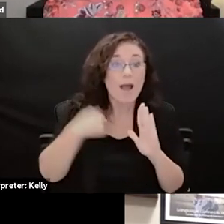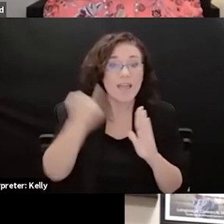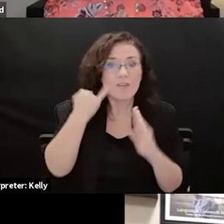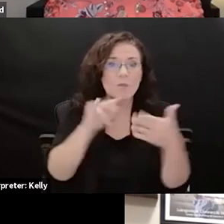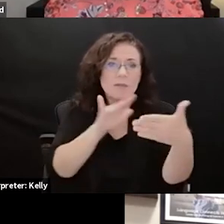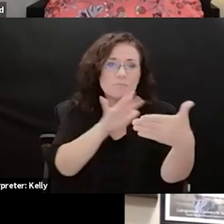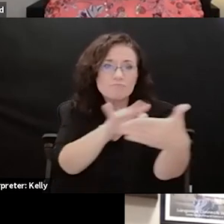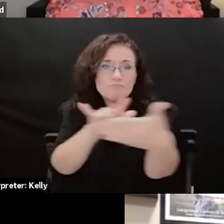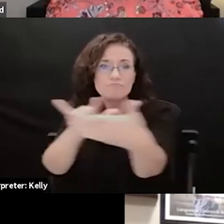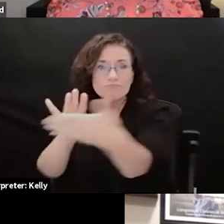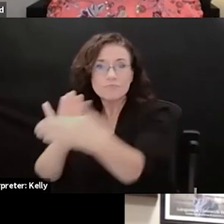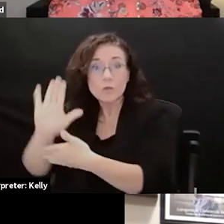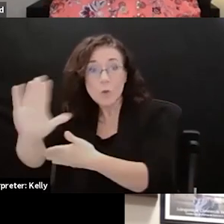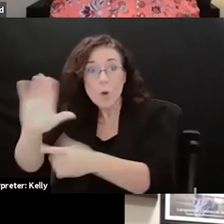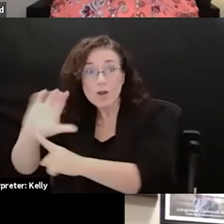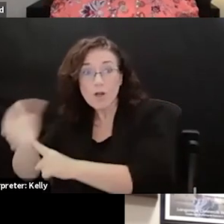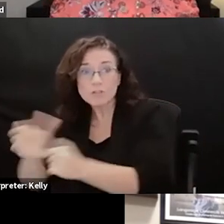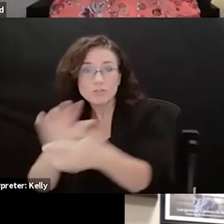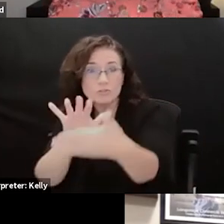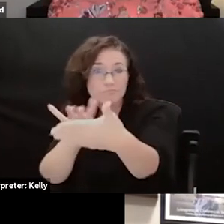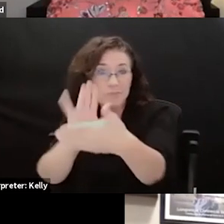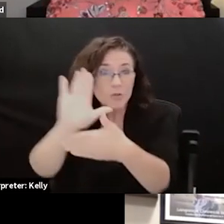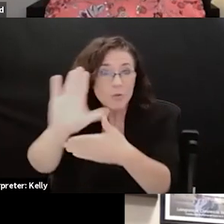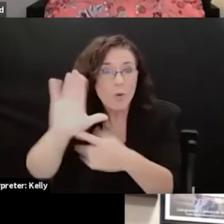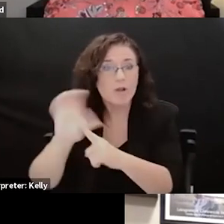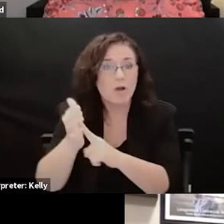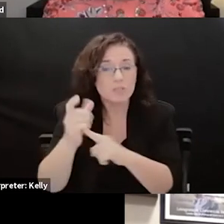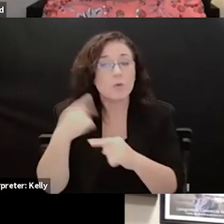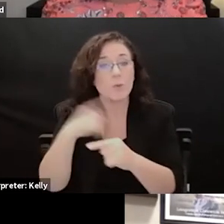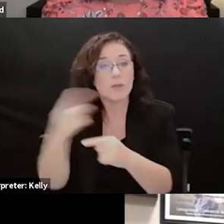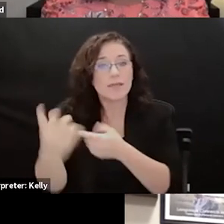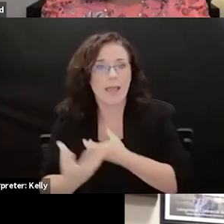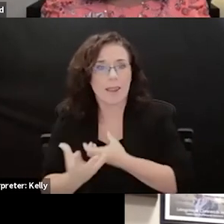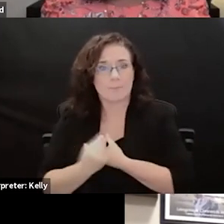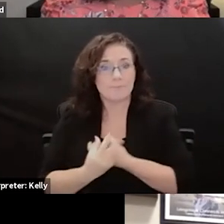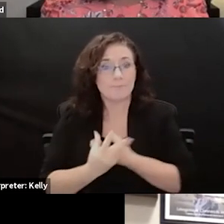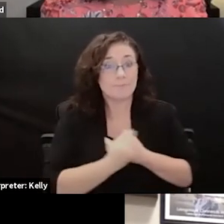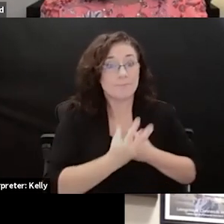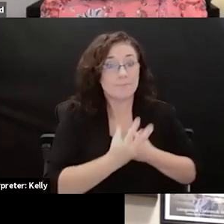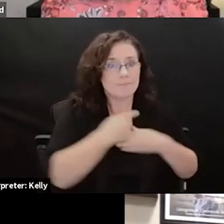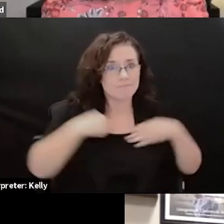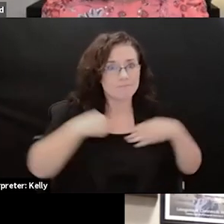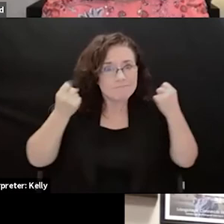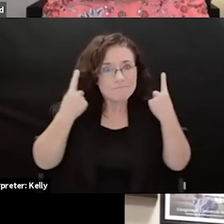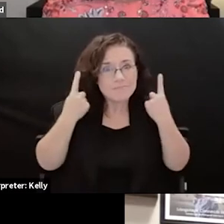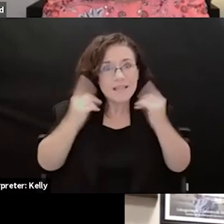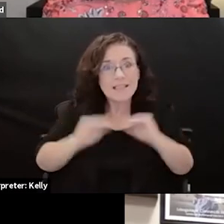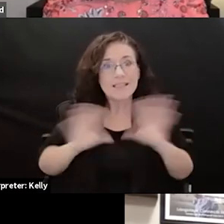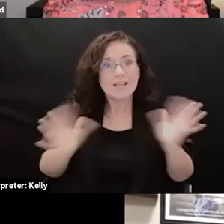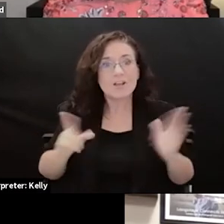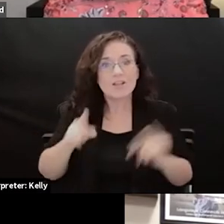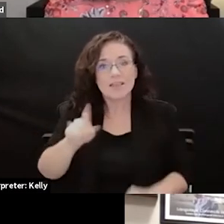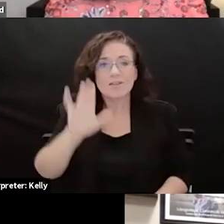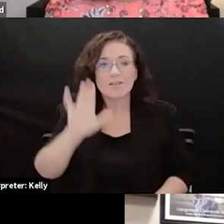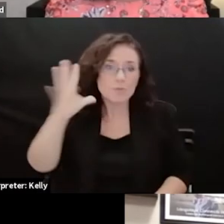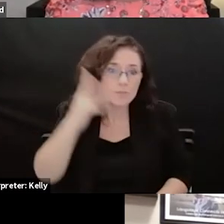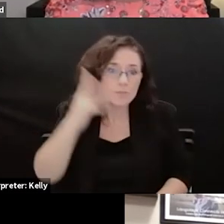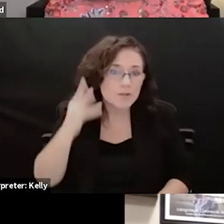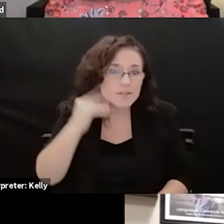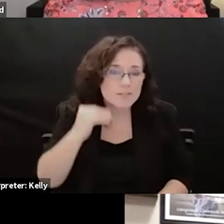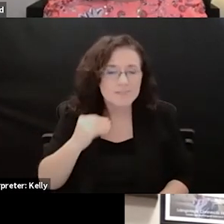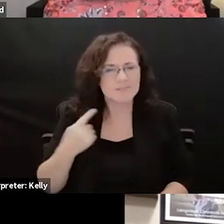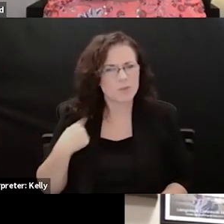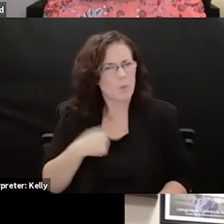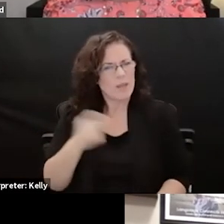to walk in those shoes for just a moment to truly understand and i think that we have to continue uh to do that and i think when we